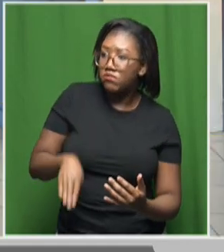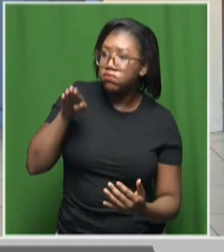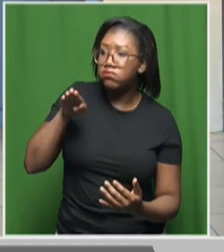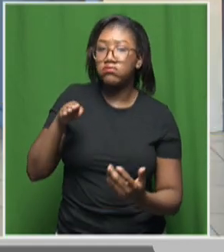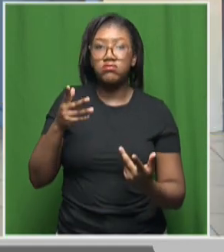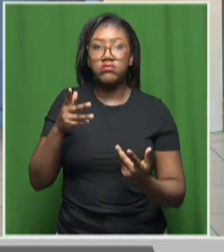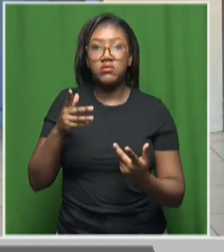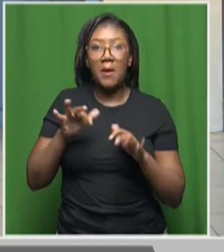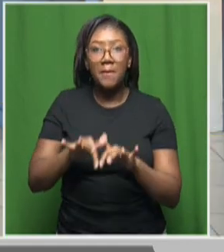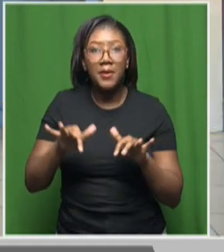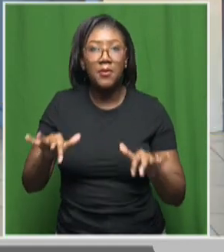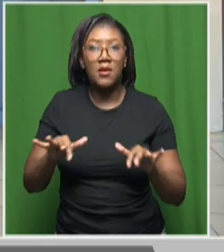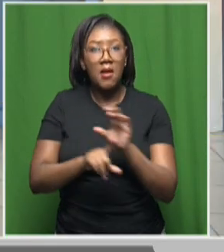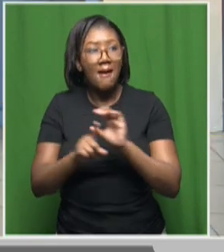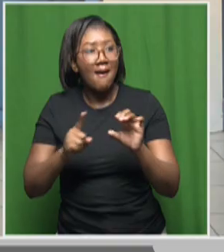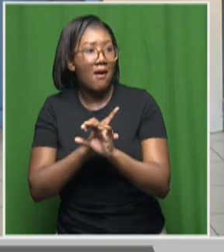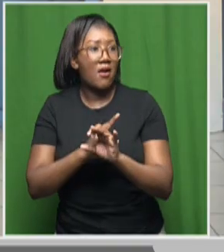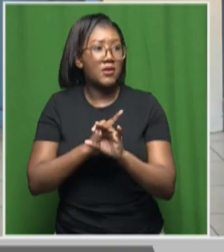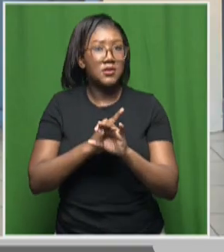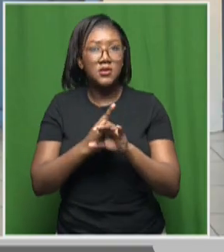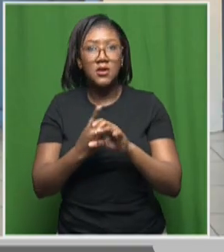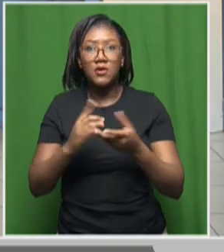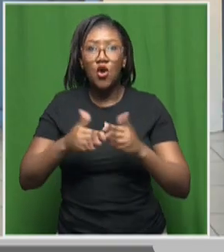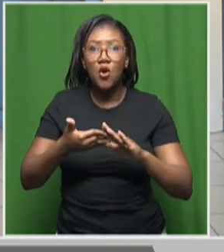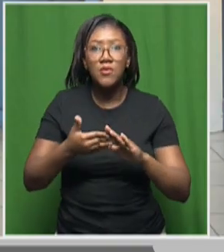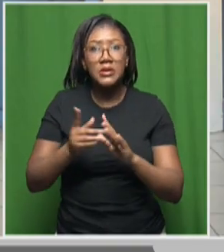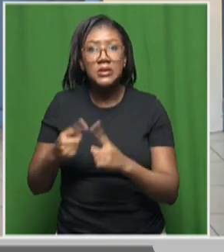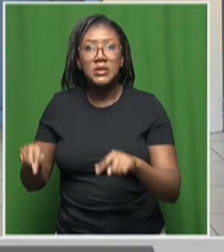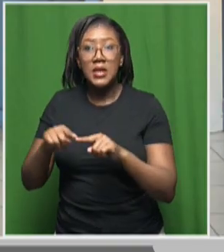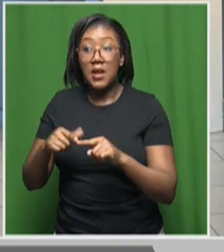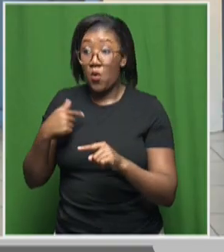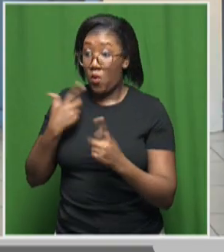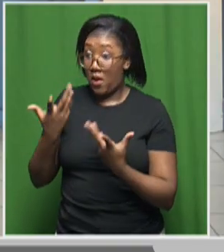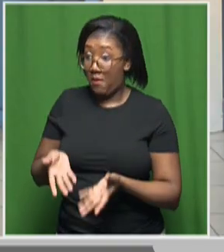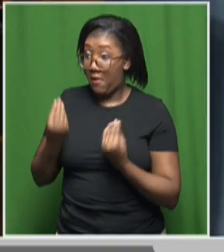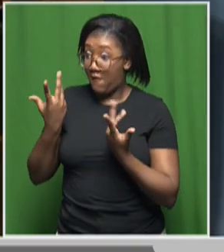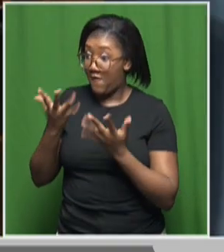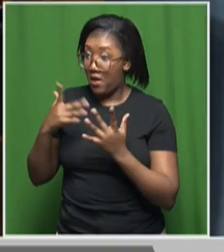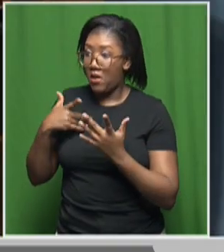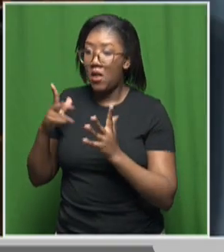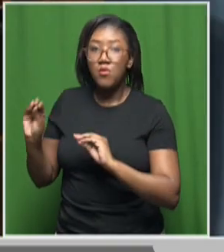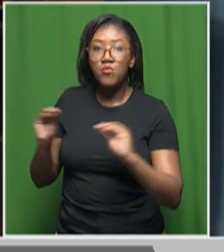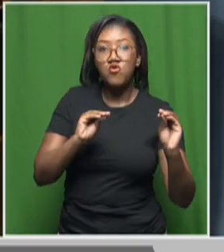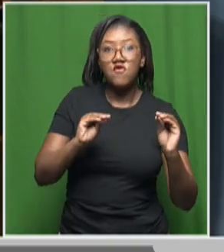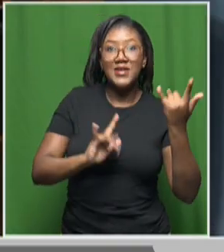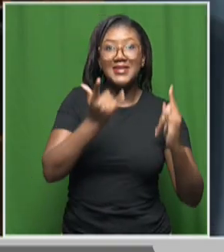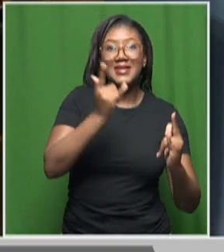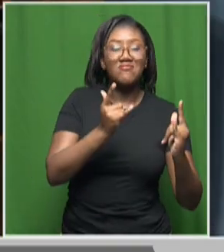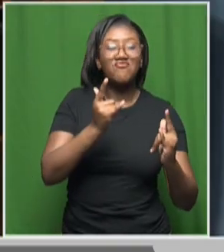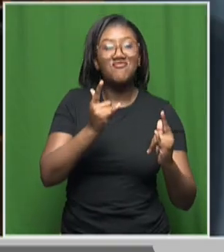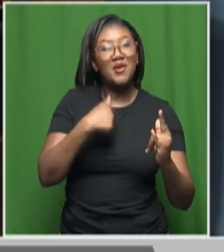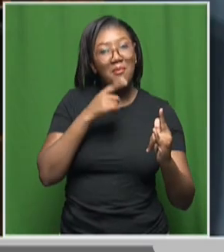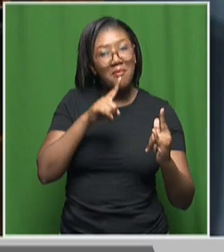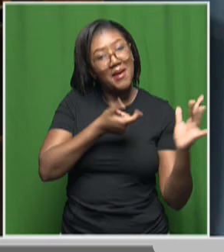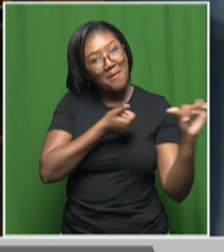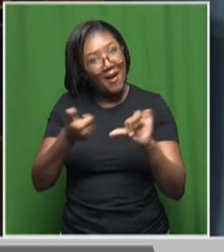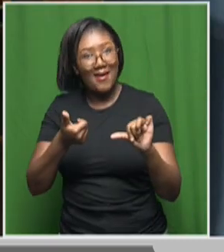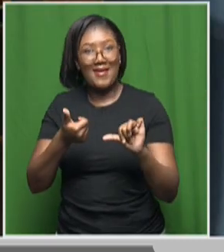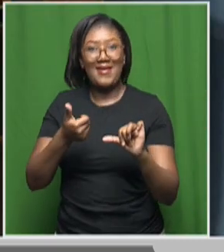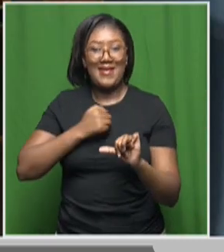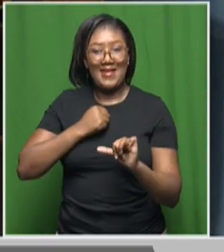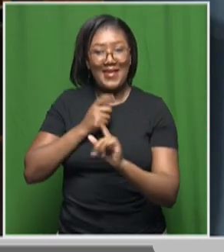people. But we move this conversation away from our people, and it's consumed by those that can afford, or that, you know.